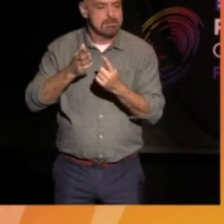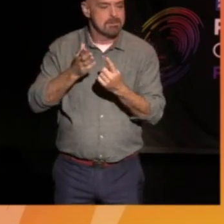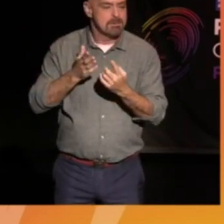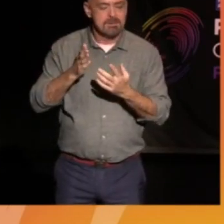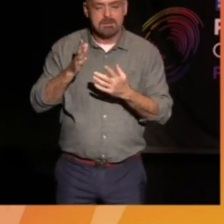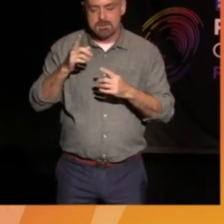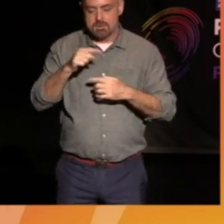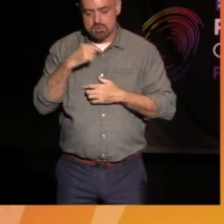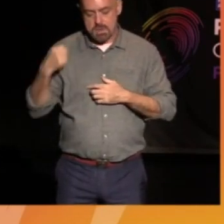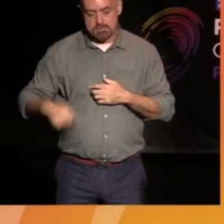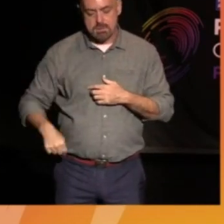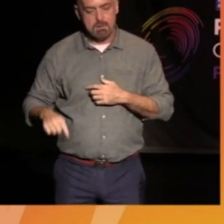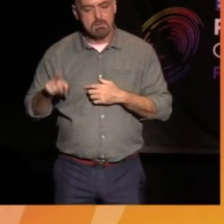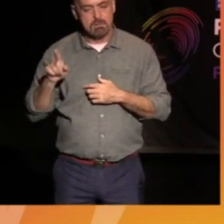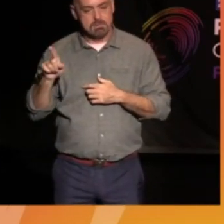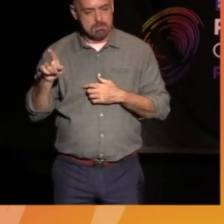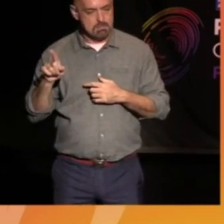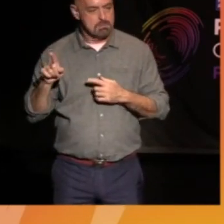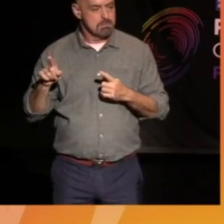China,